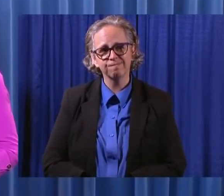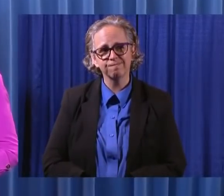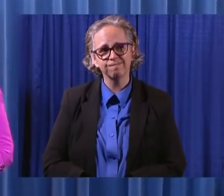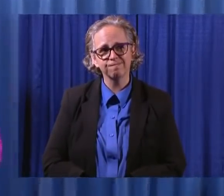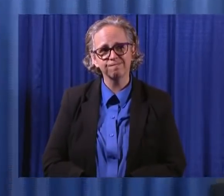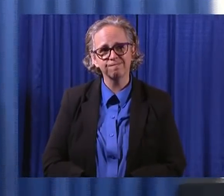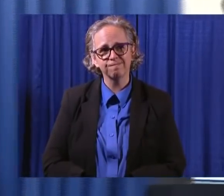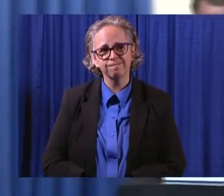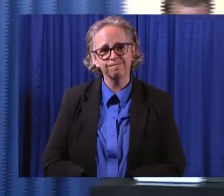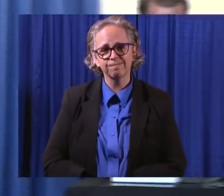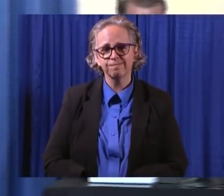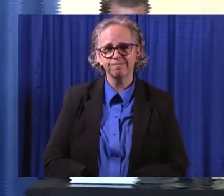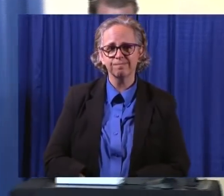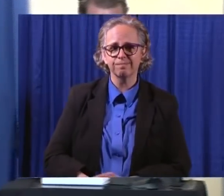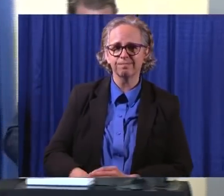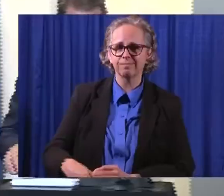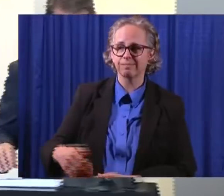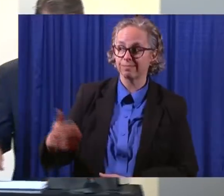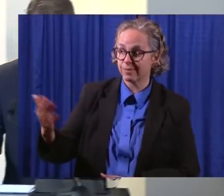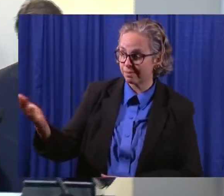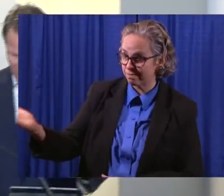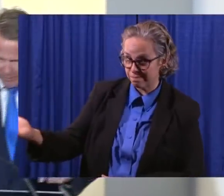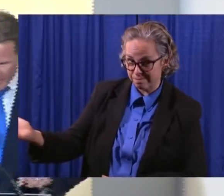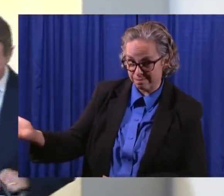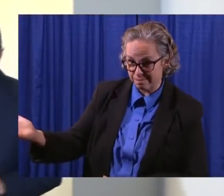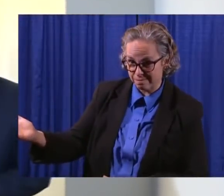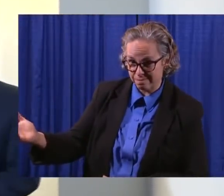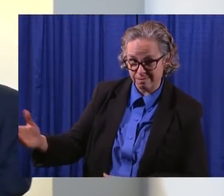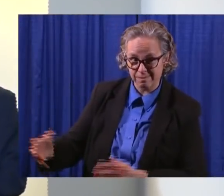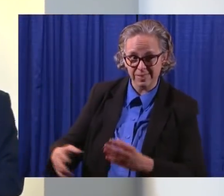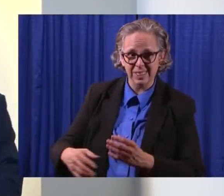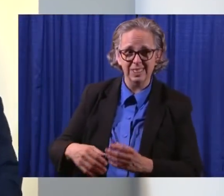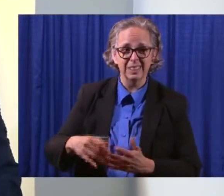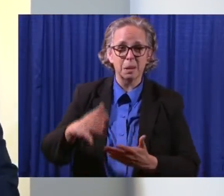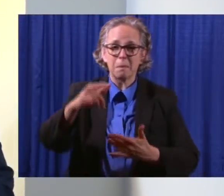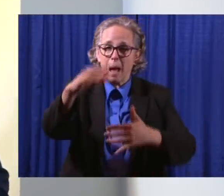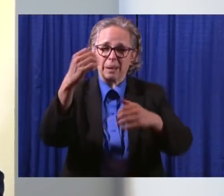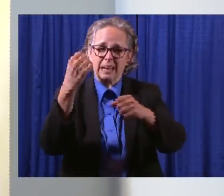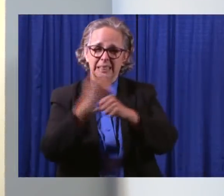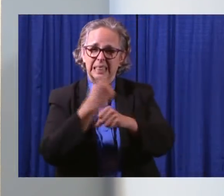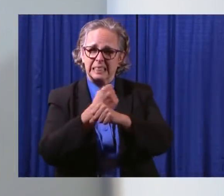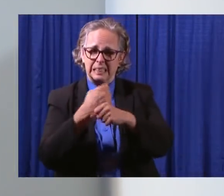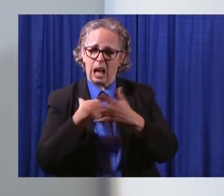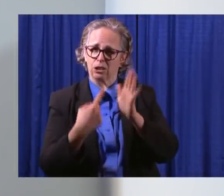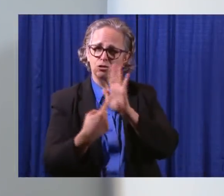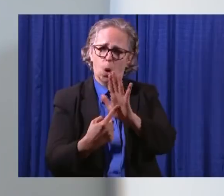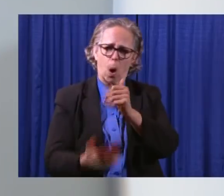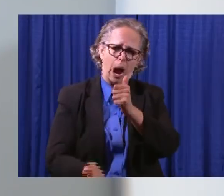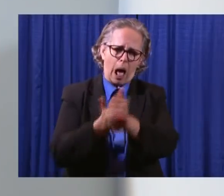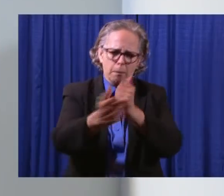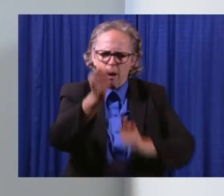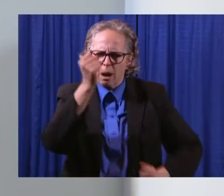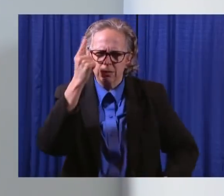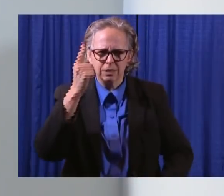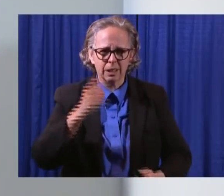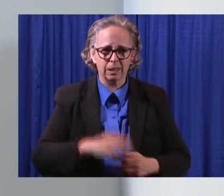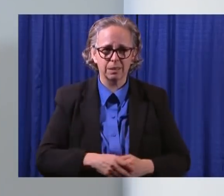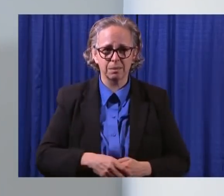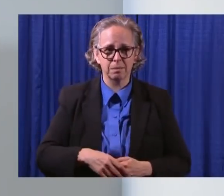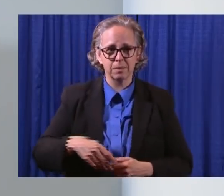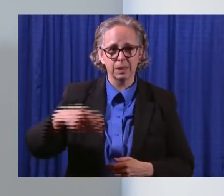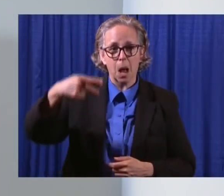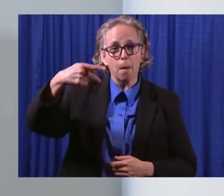Mike Livingston, if I with could Gong add News a little Service. statistic here that maybe will help answer both Kevin and Laura's question. The positivity rate